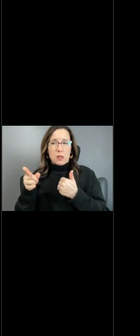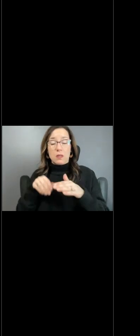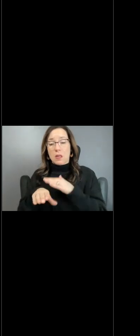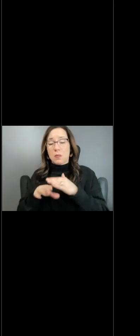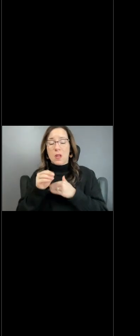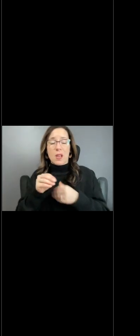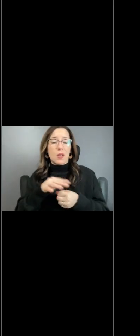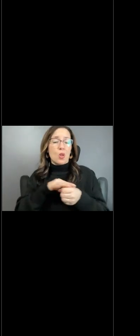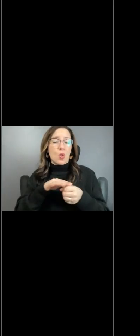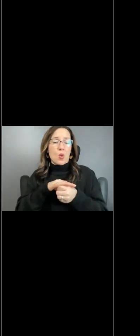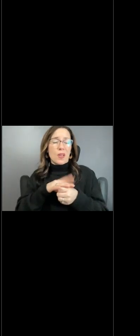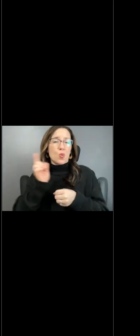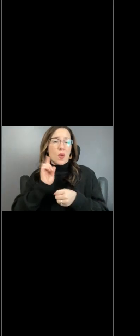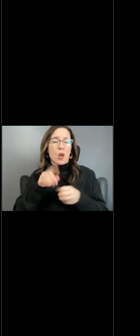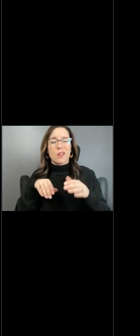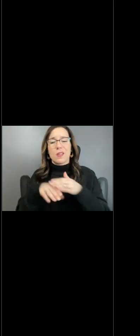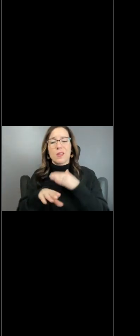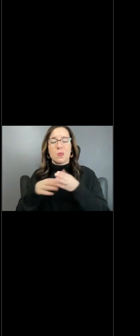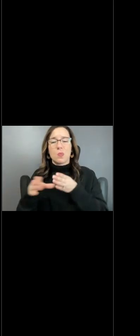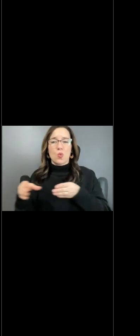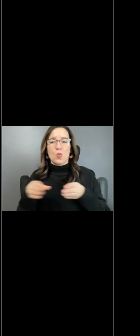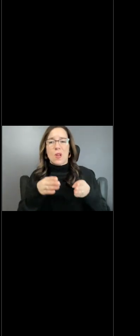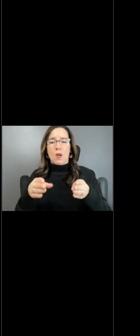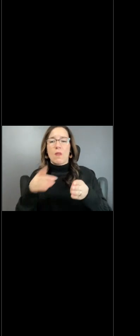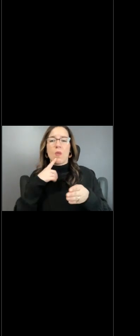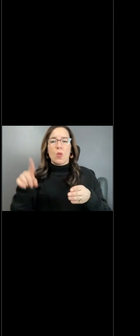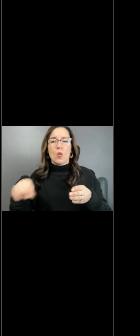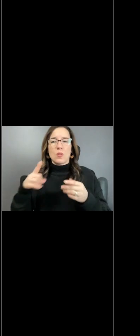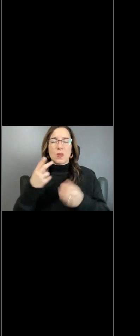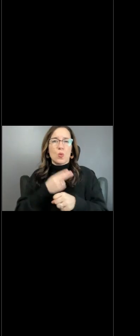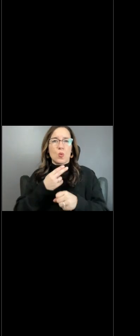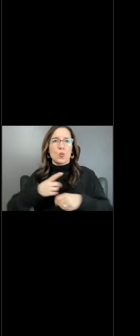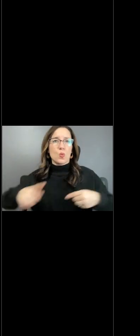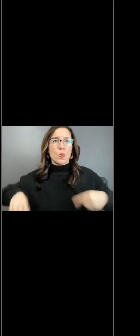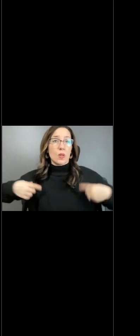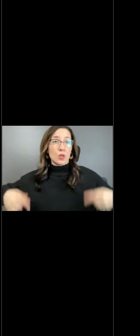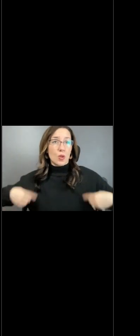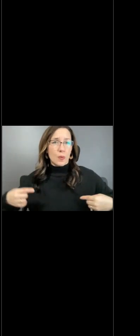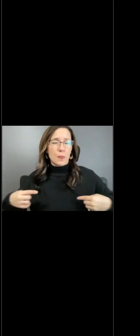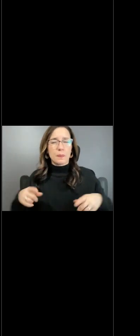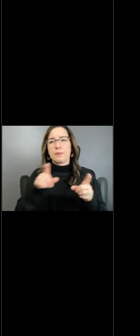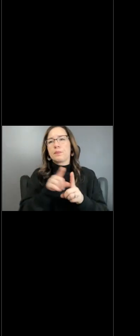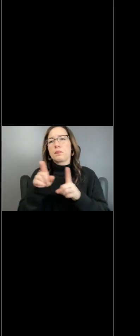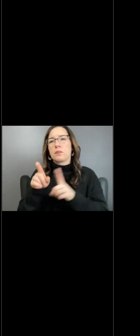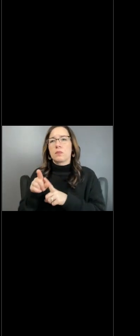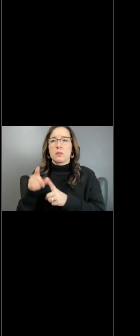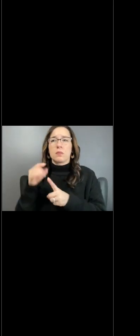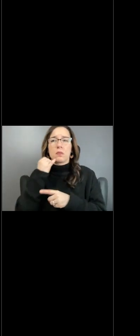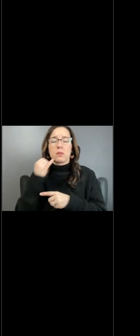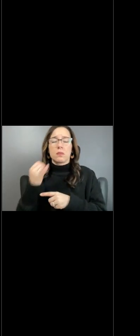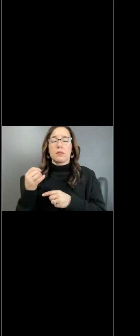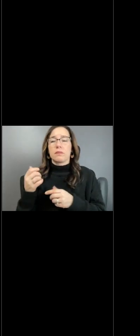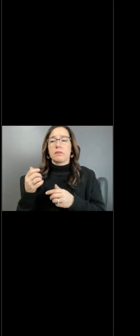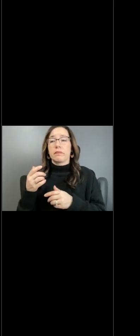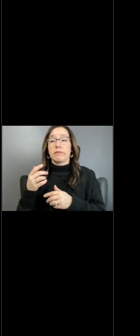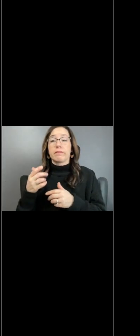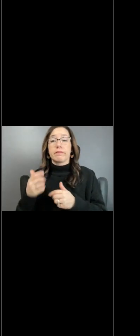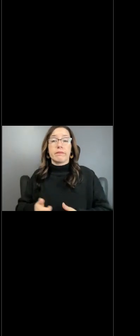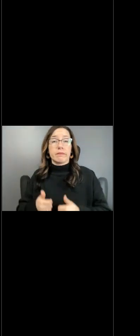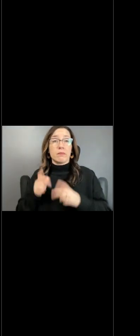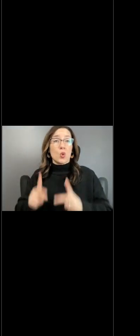located on an accessible route to wheelchair users. Also, if a resident requests